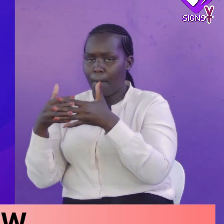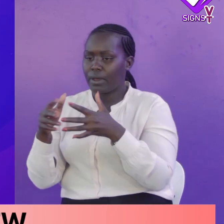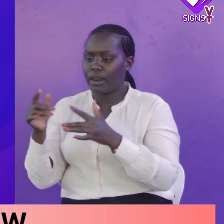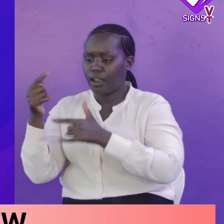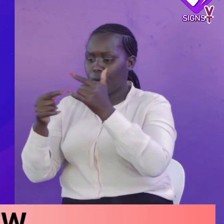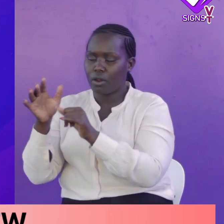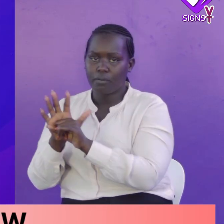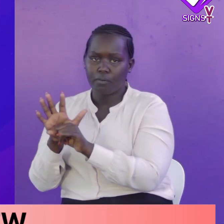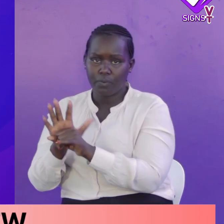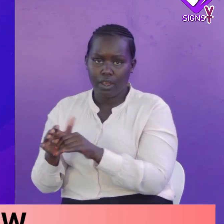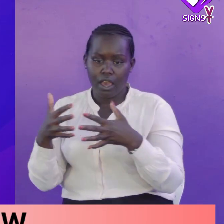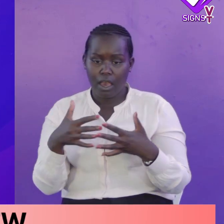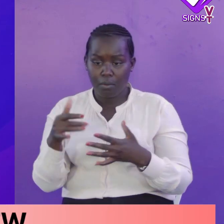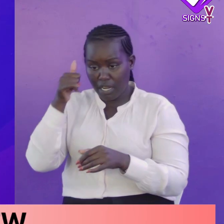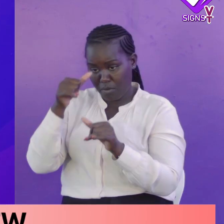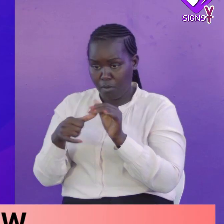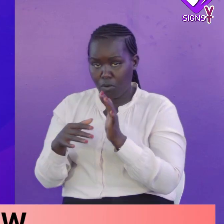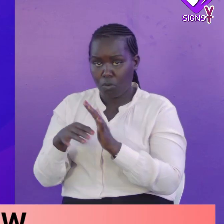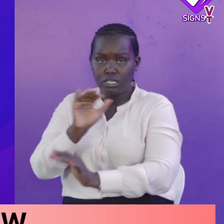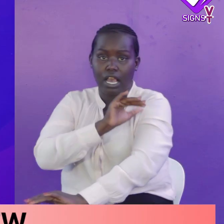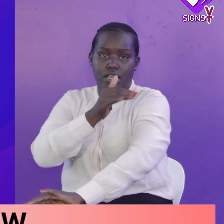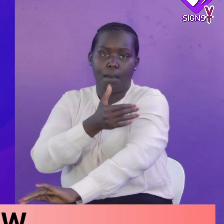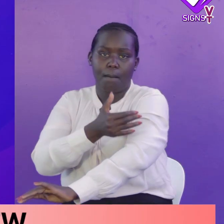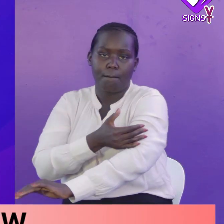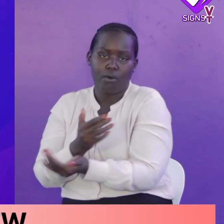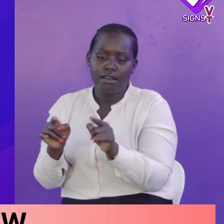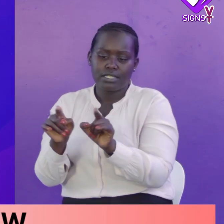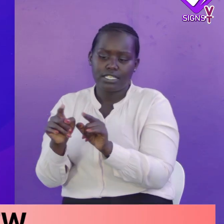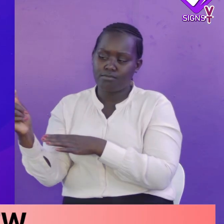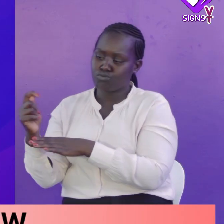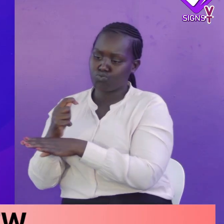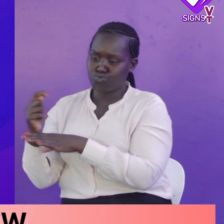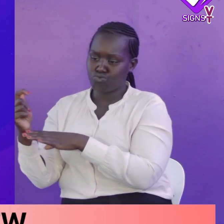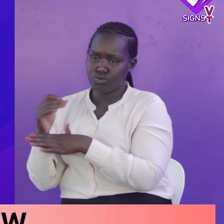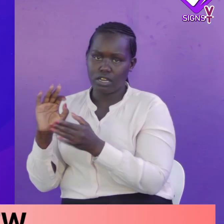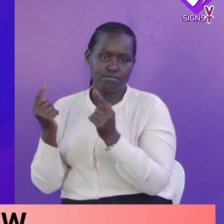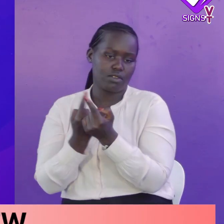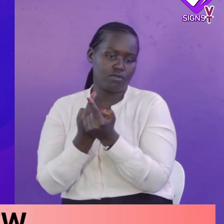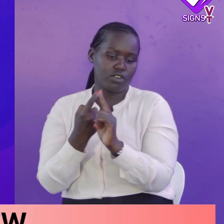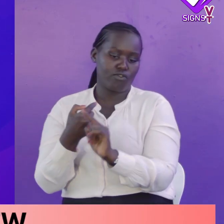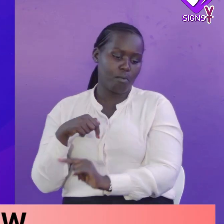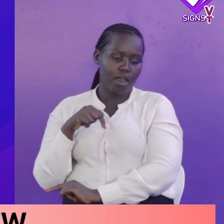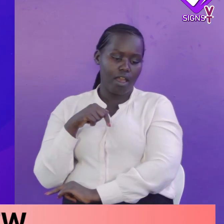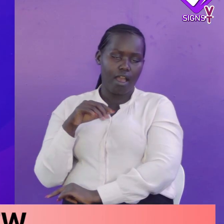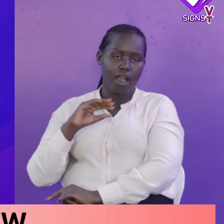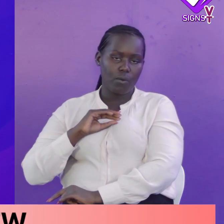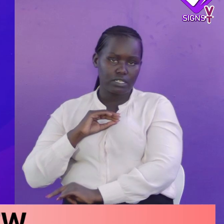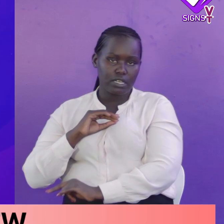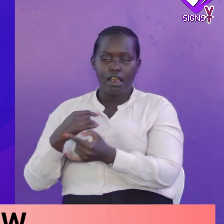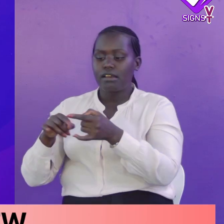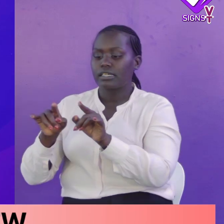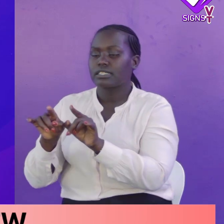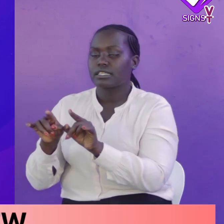competitions. And America, remember, America is superpower. Even their training facilities are different from ours. Even their, let's